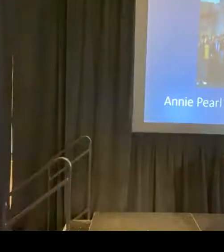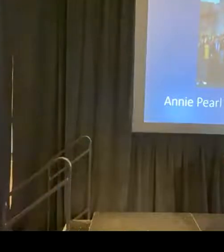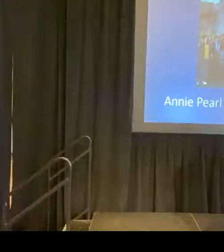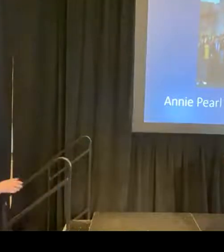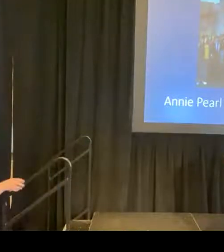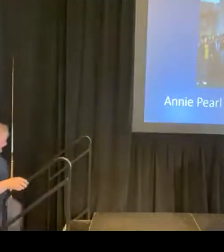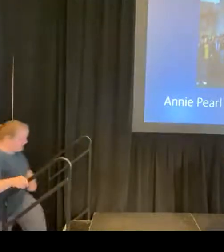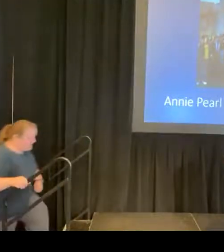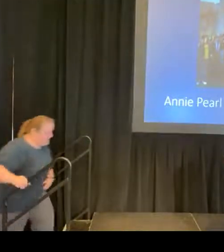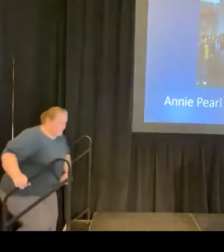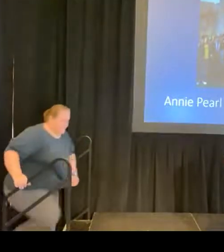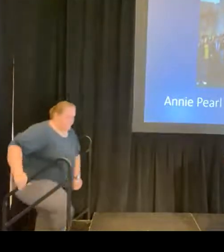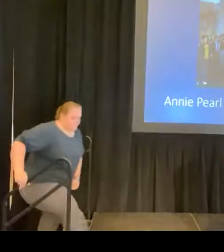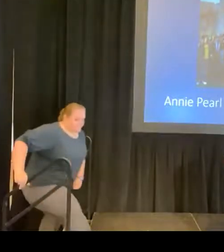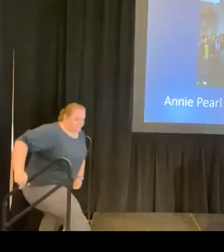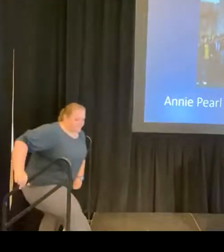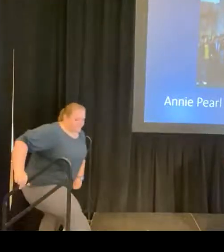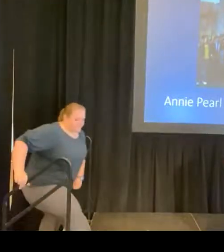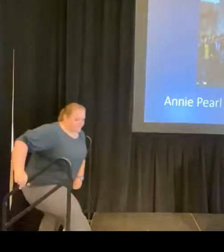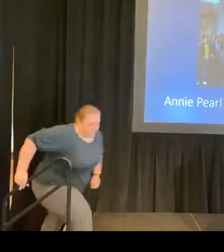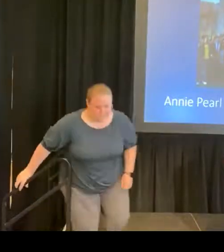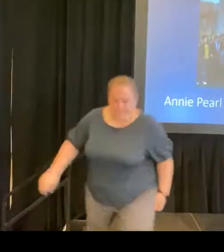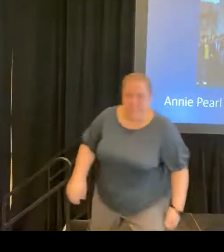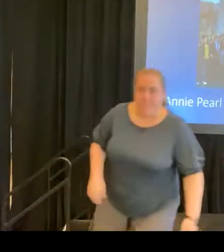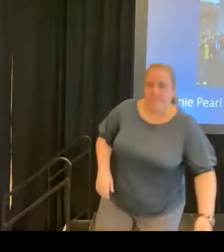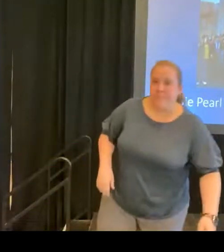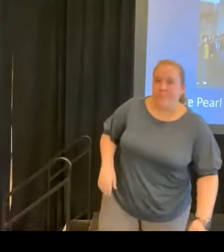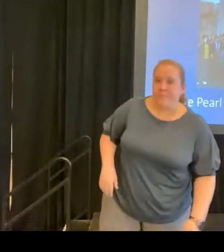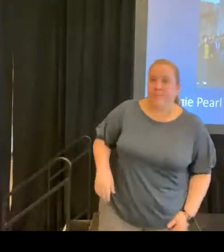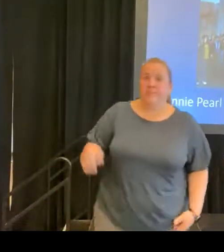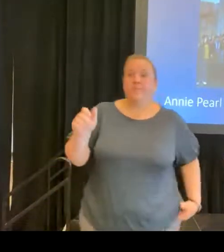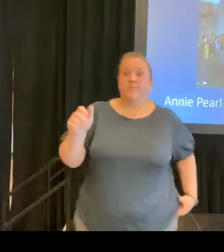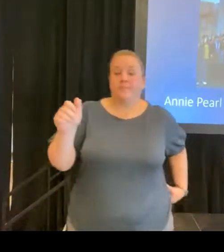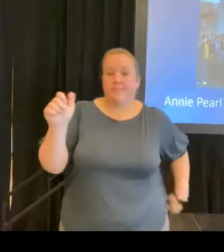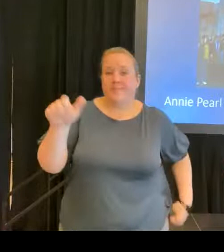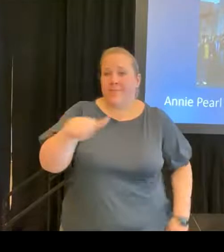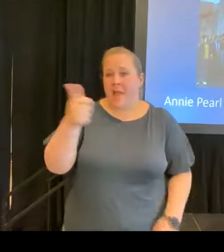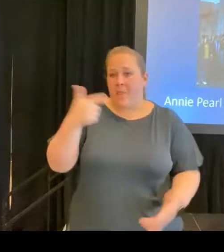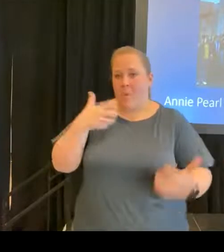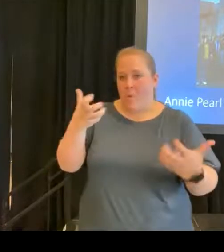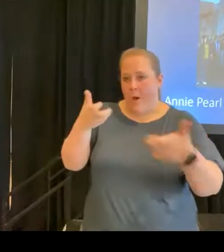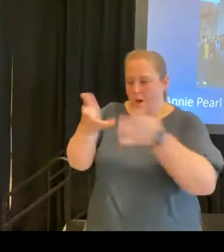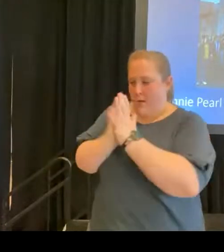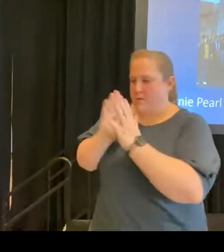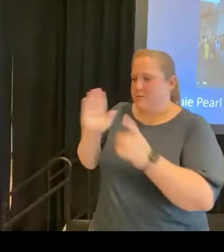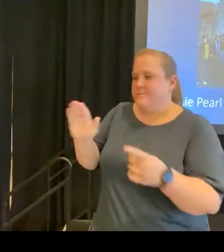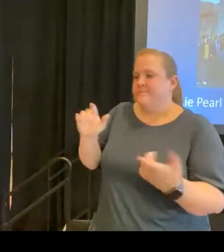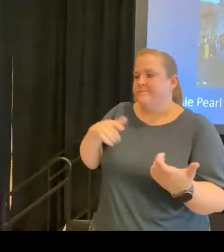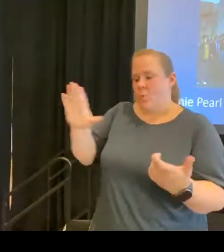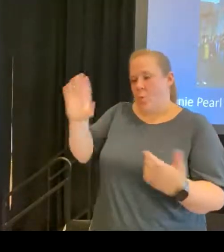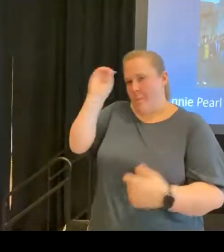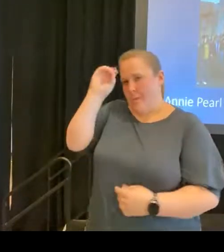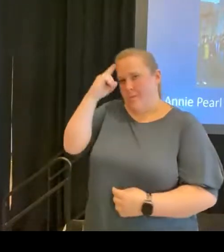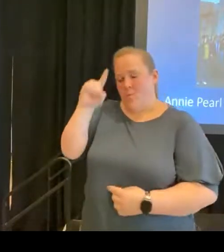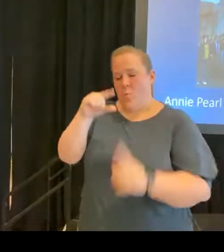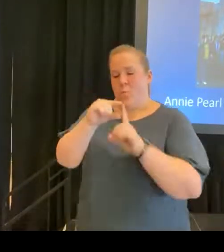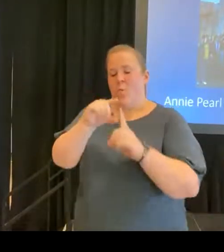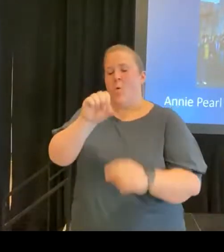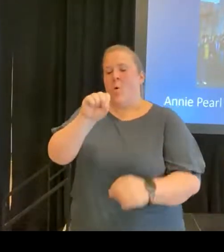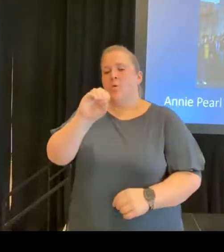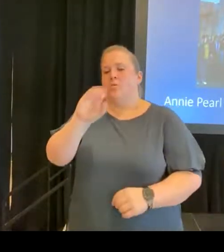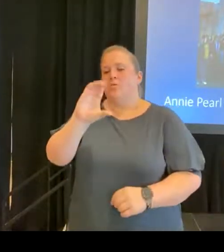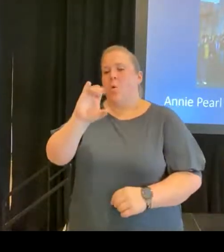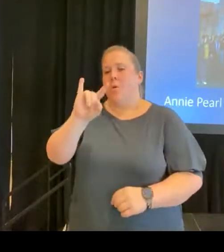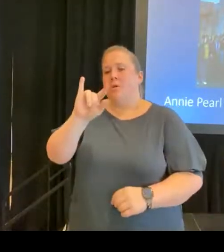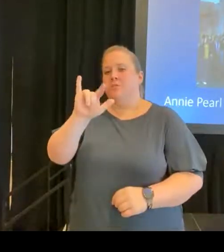your opinion about the word socialism. Now, my opinion is that socialism is